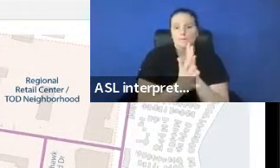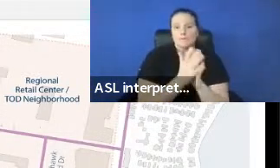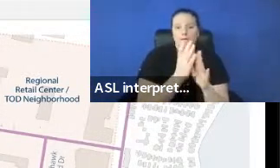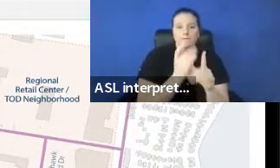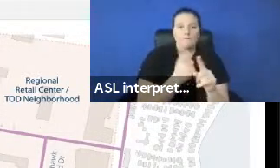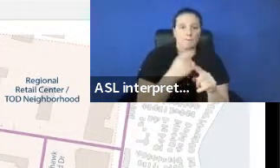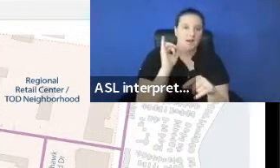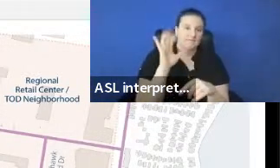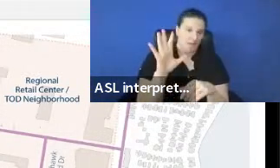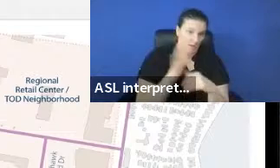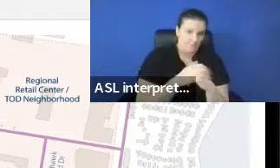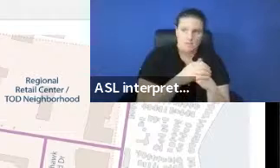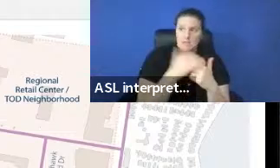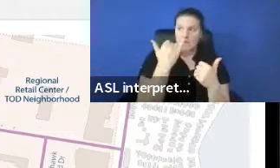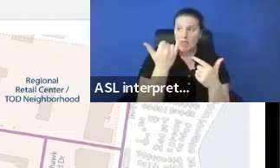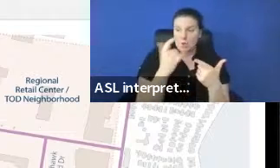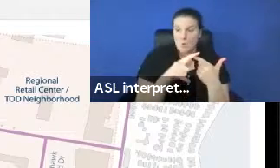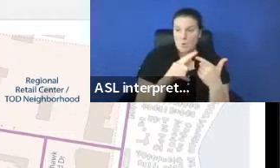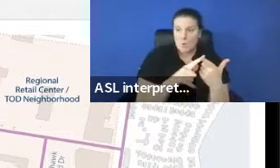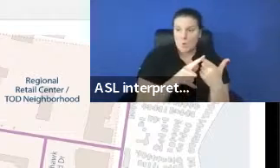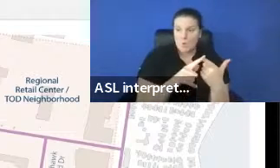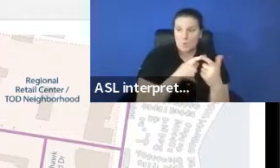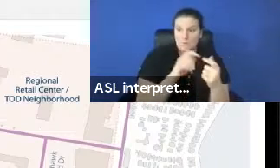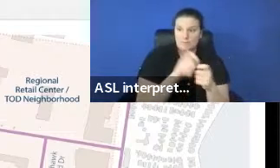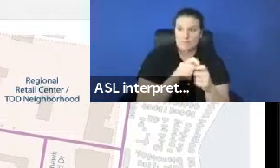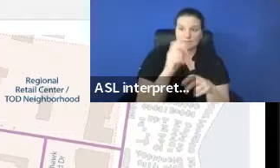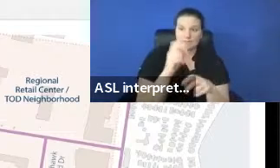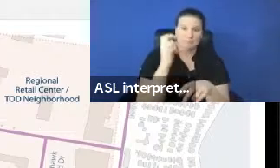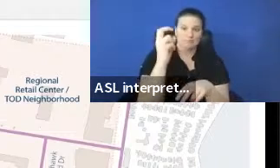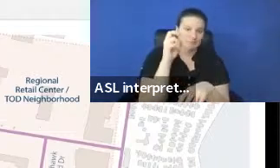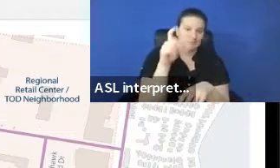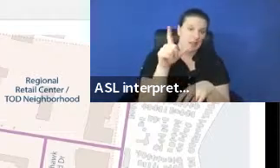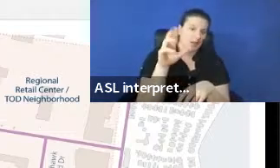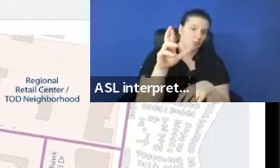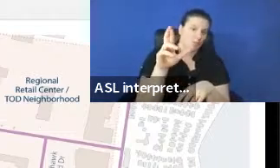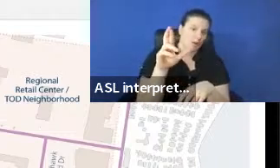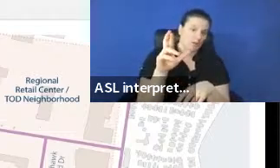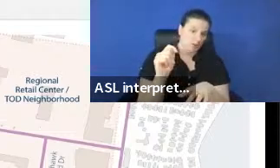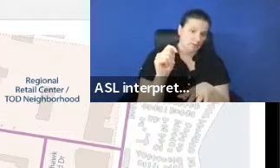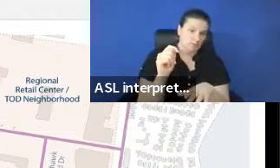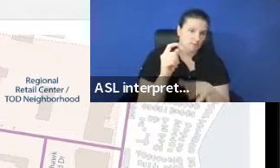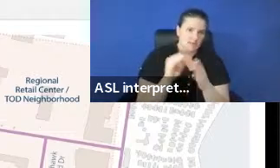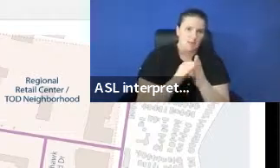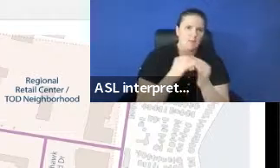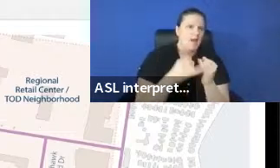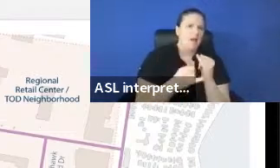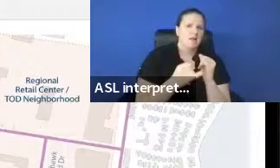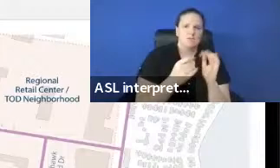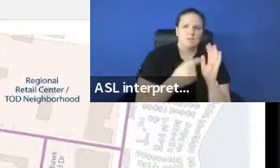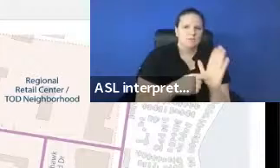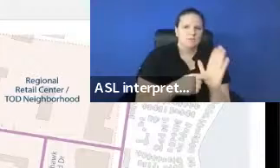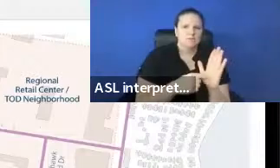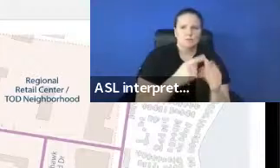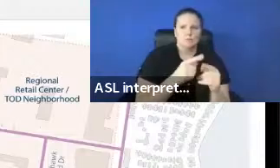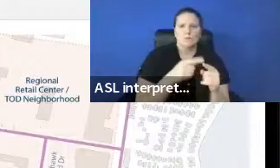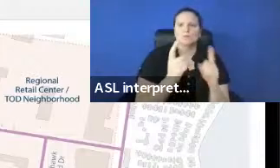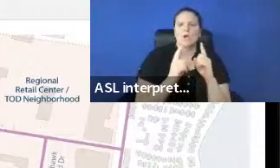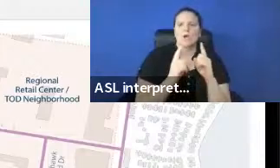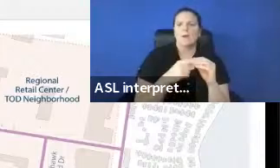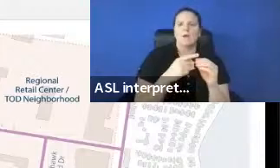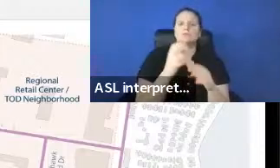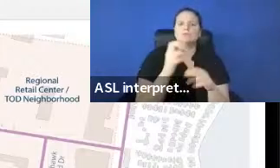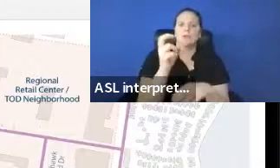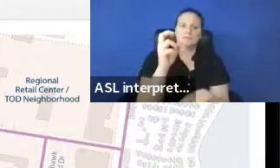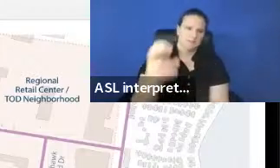The yellow is actually specific to light rail. So but that will show up at the end of the presentation when we talk about transit station